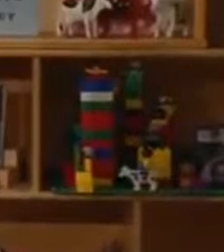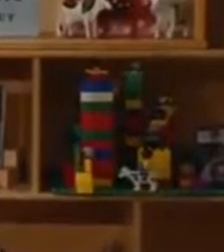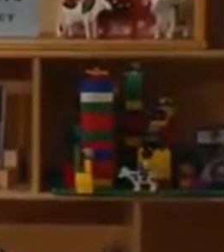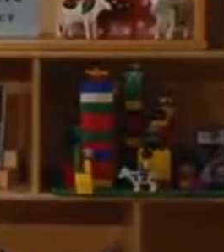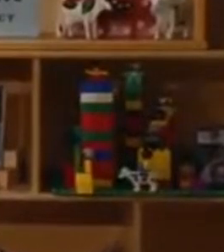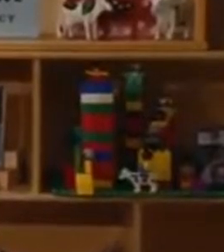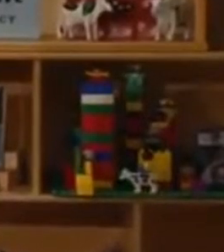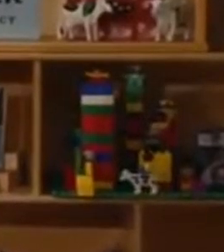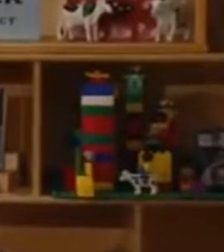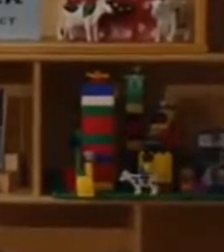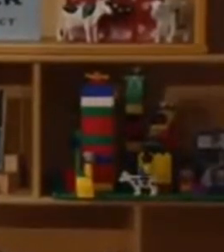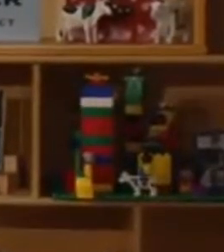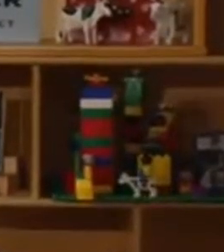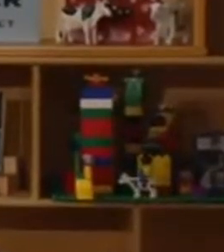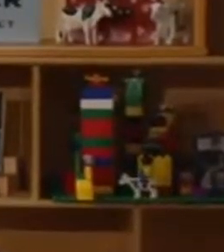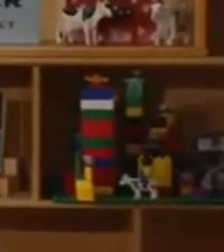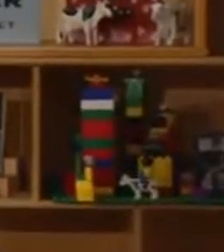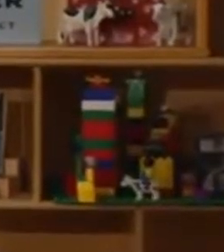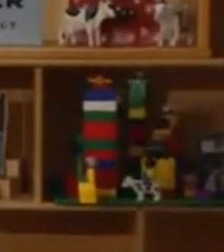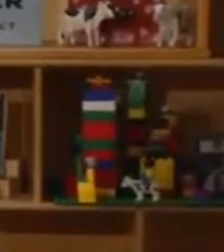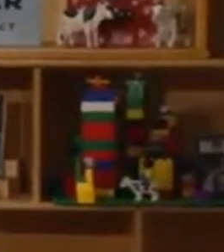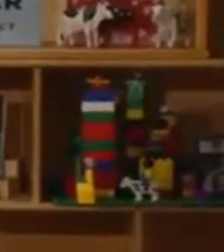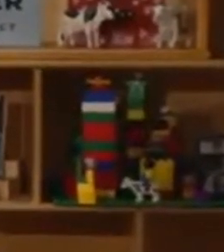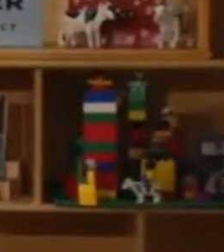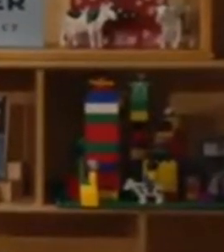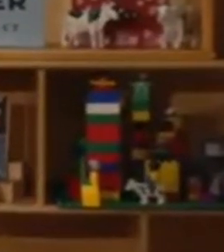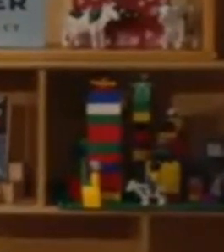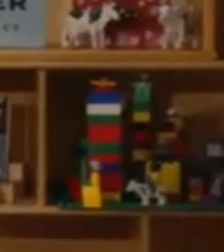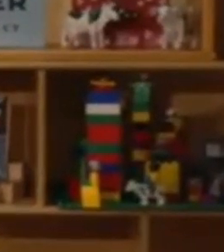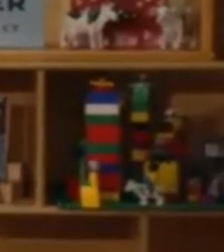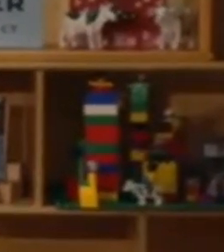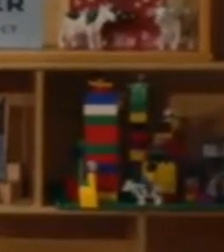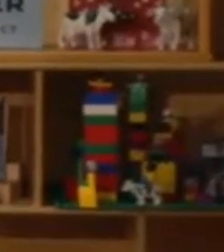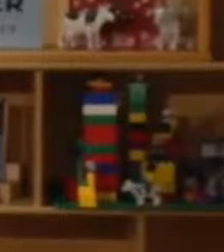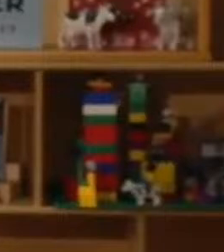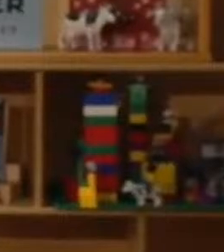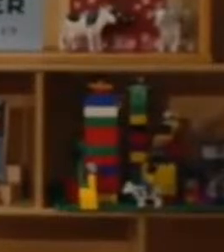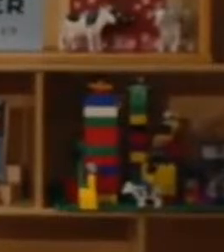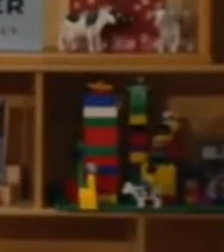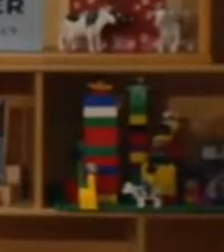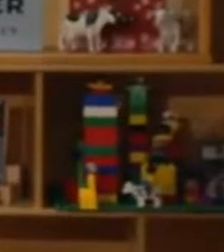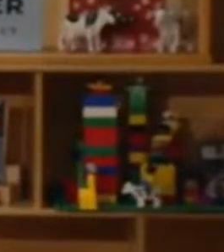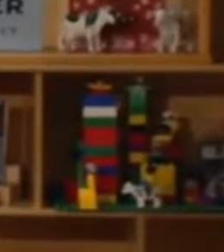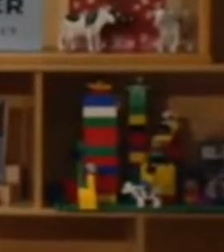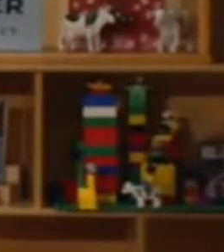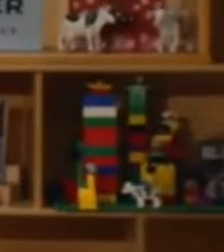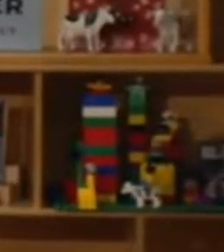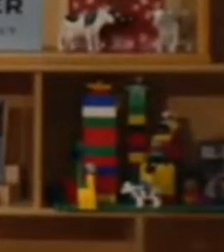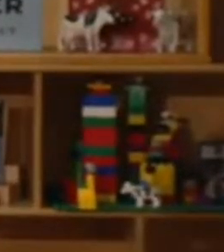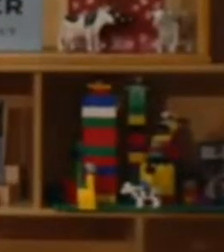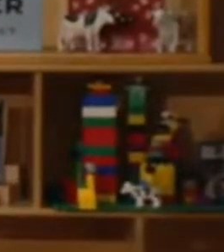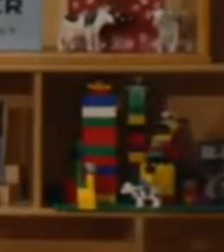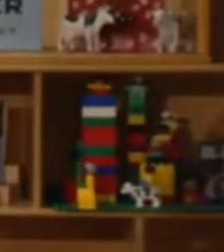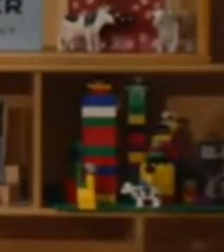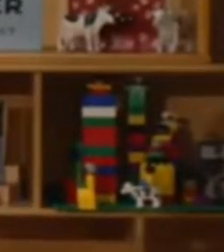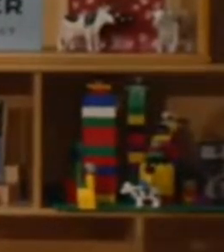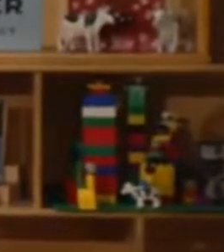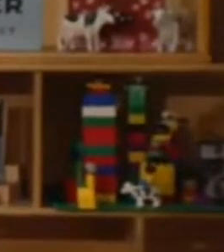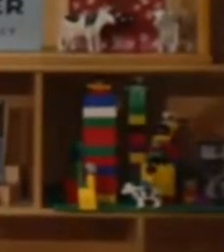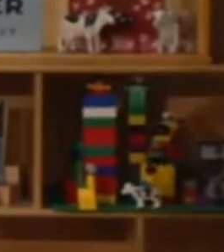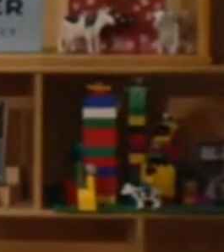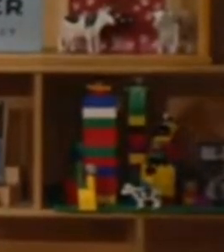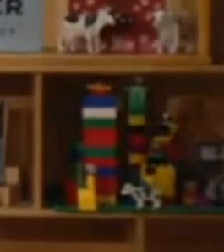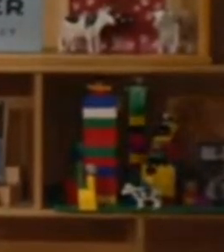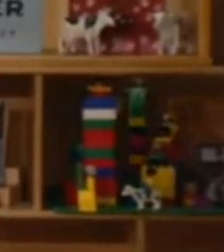really are. You know, I know that a lot of people are